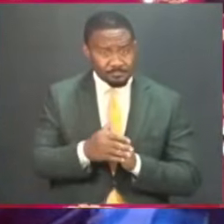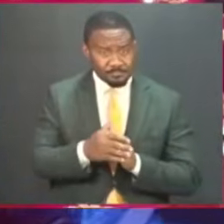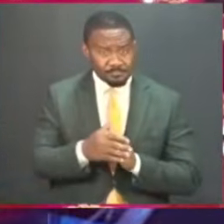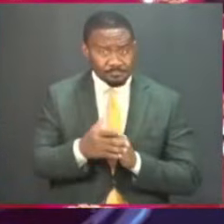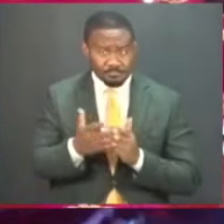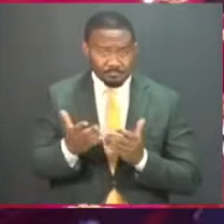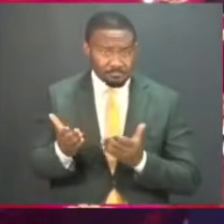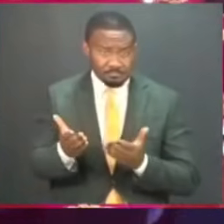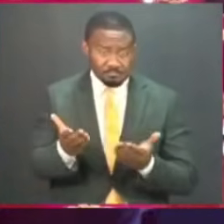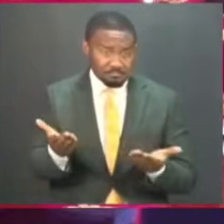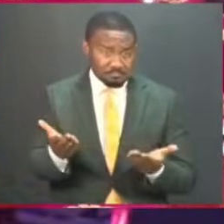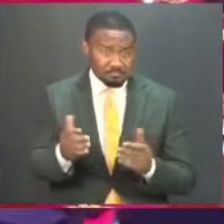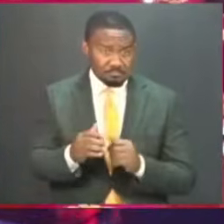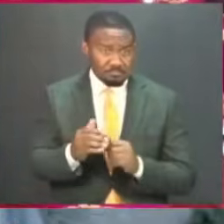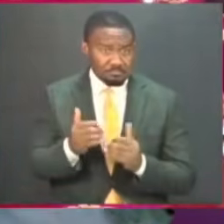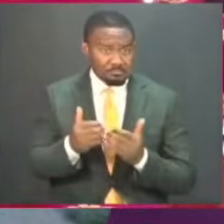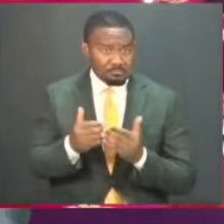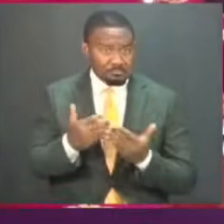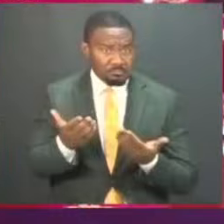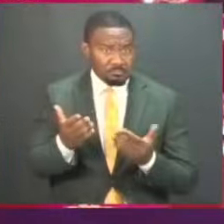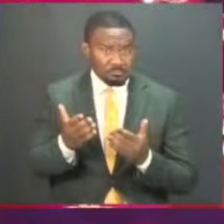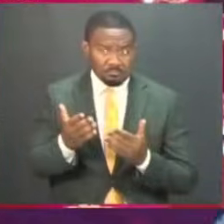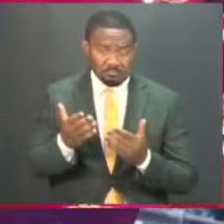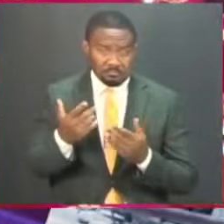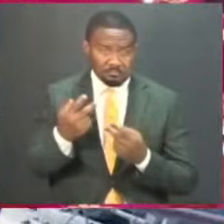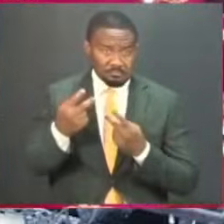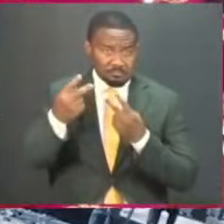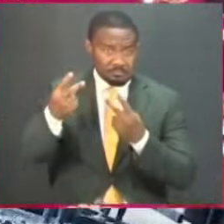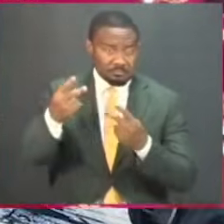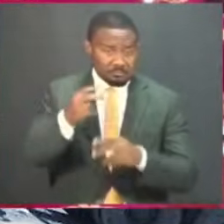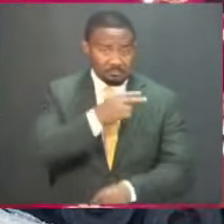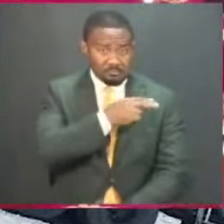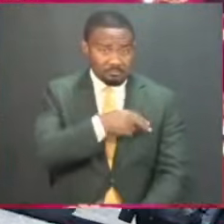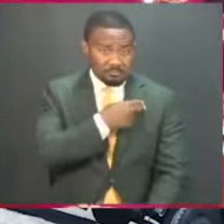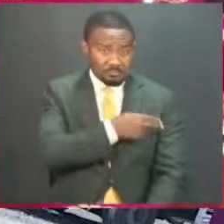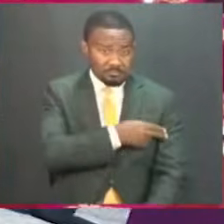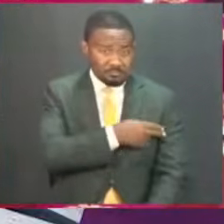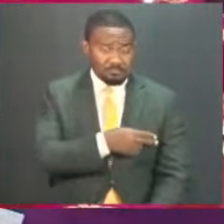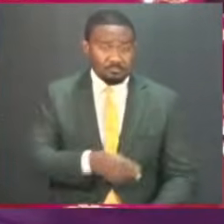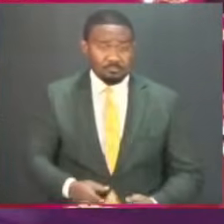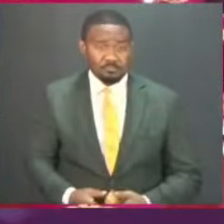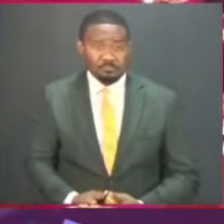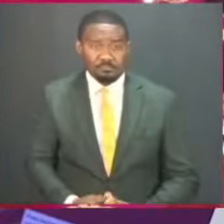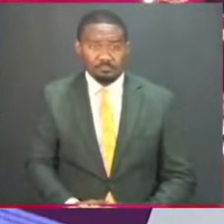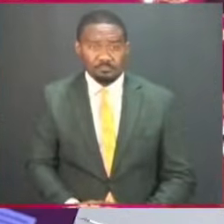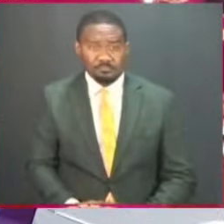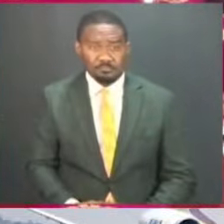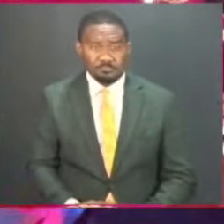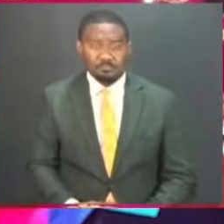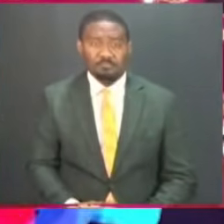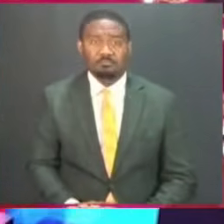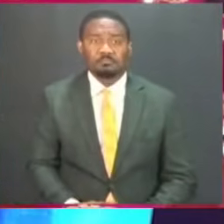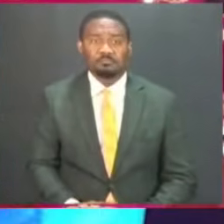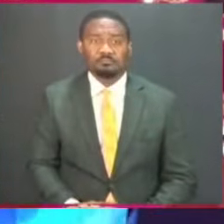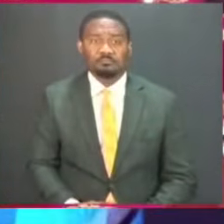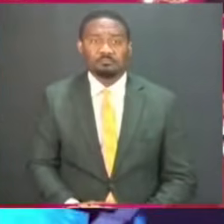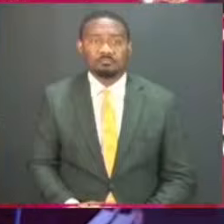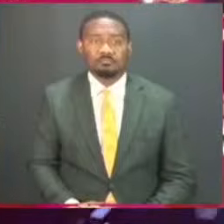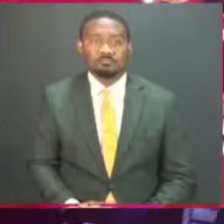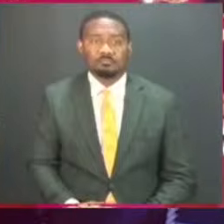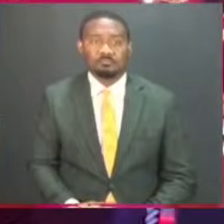before I lead the leadership to the hospital. My Deputy